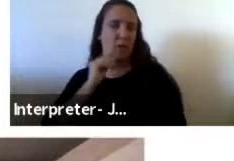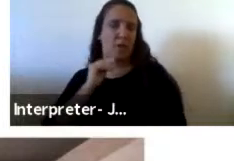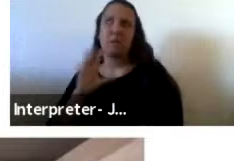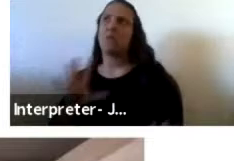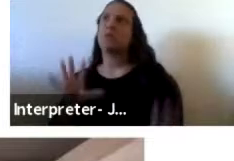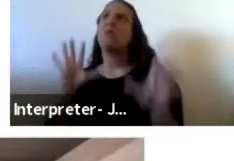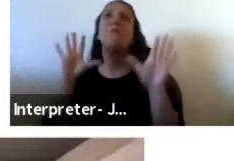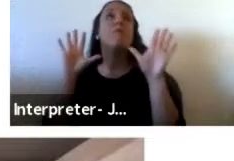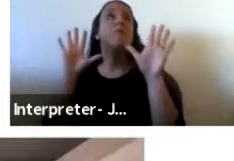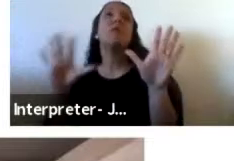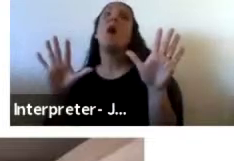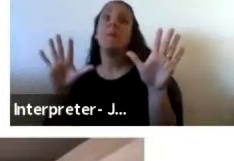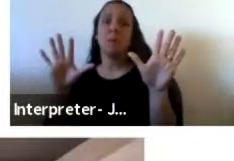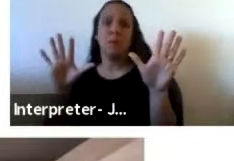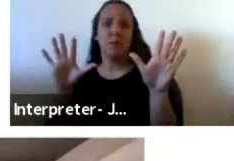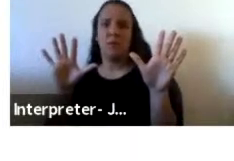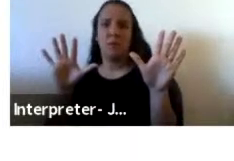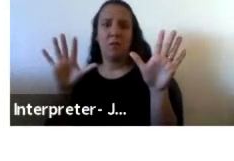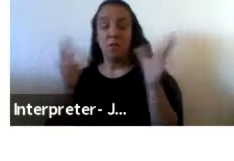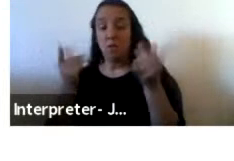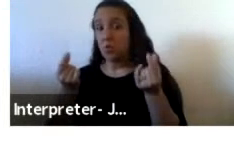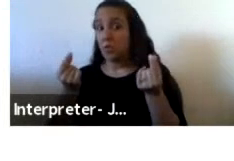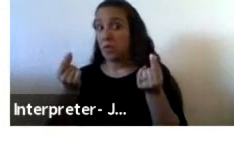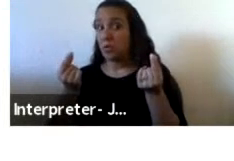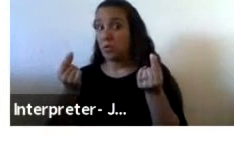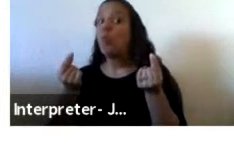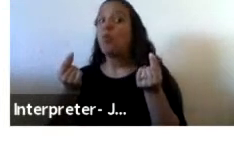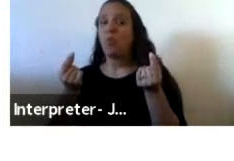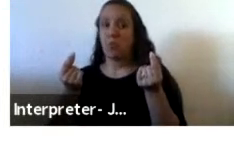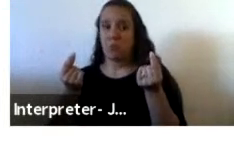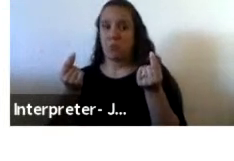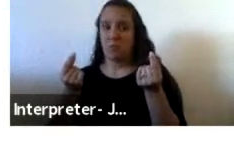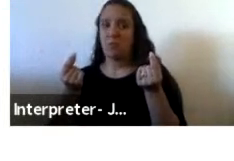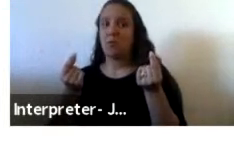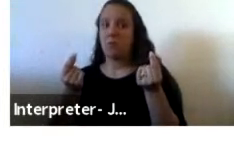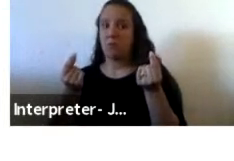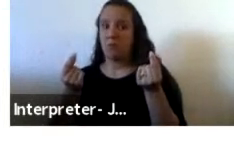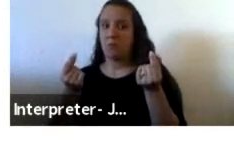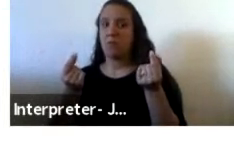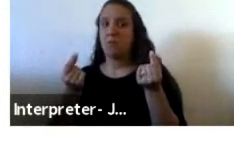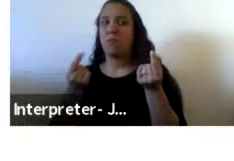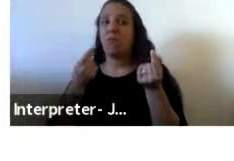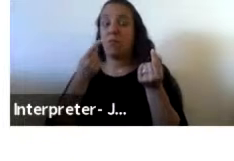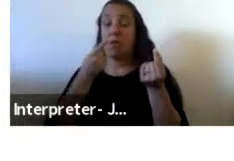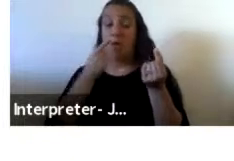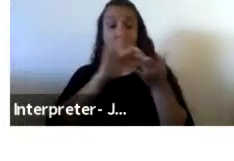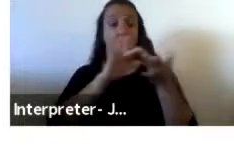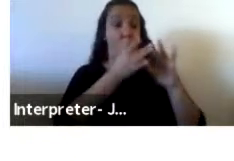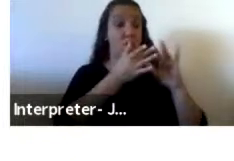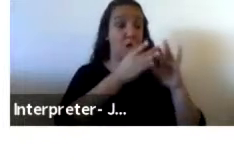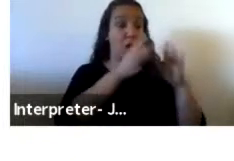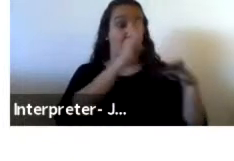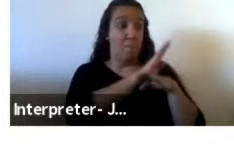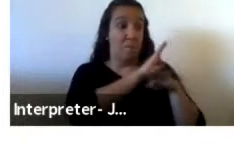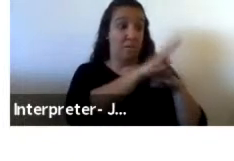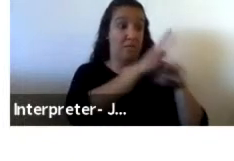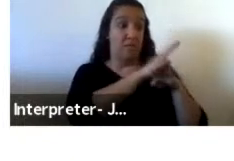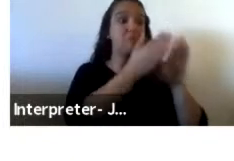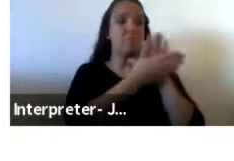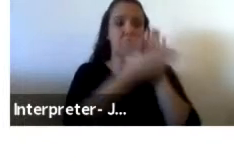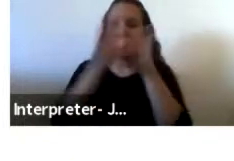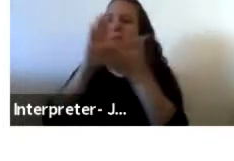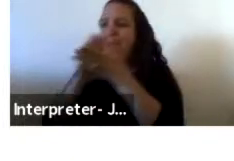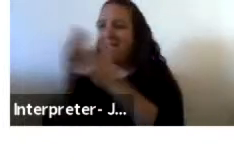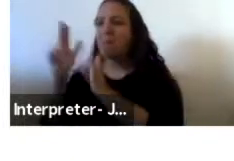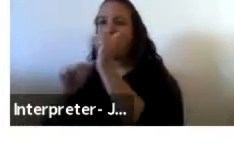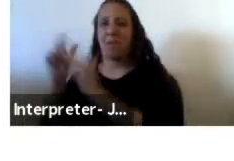what they did was that they went in and turned, they turned their online business into a brick and mortar. So they